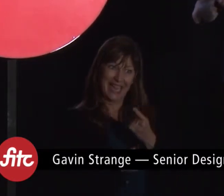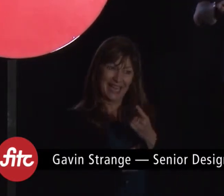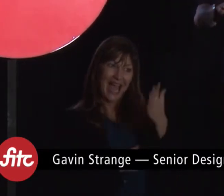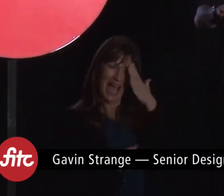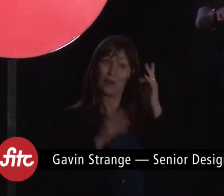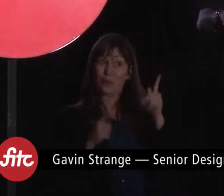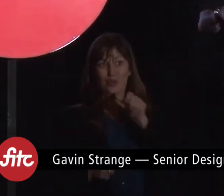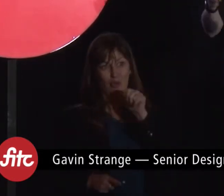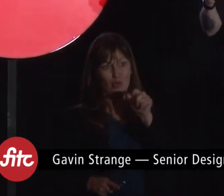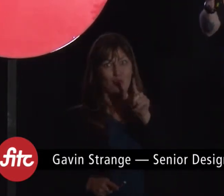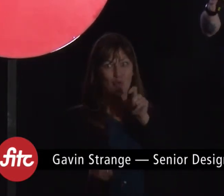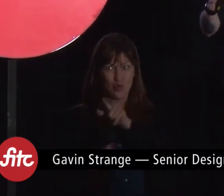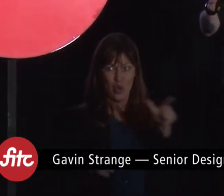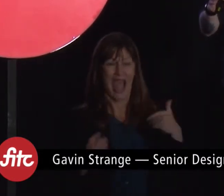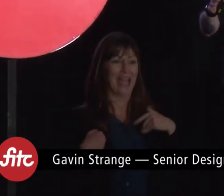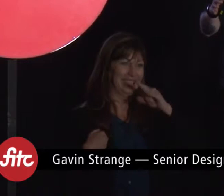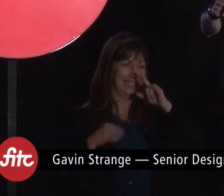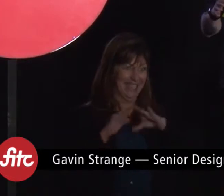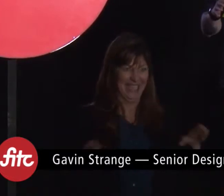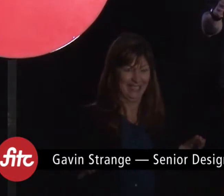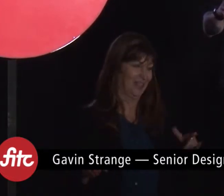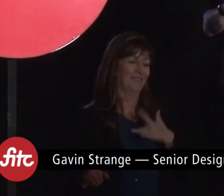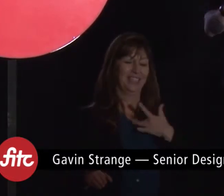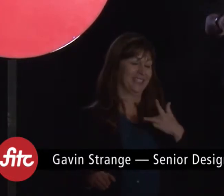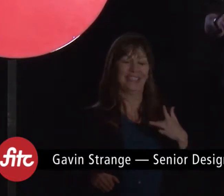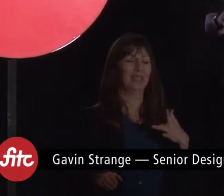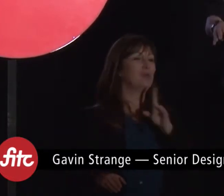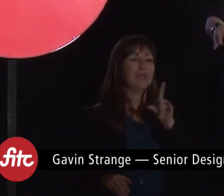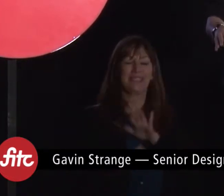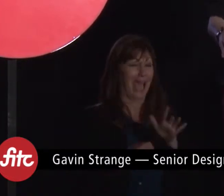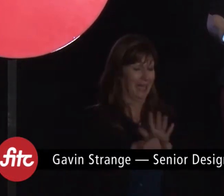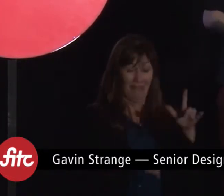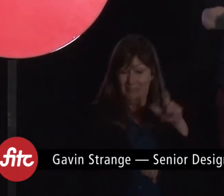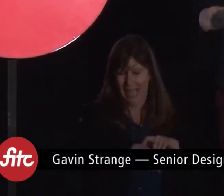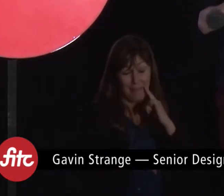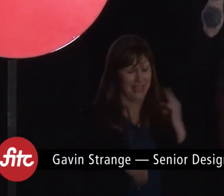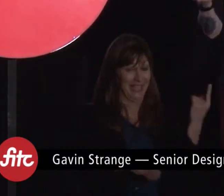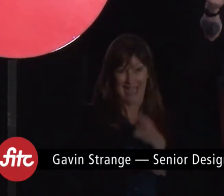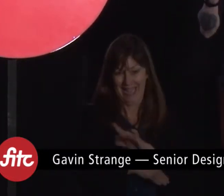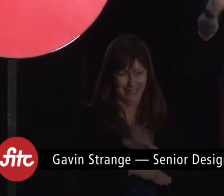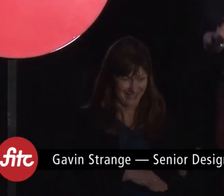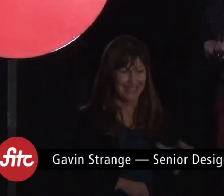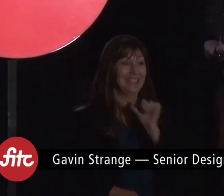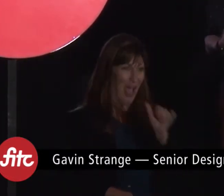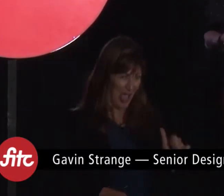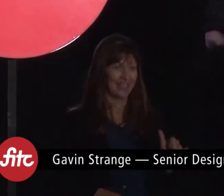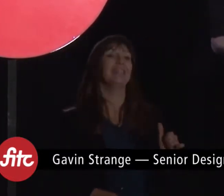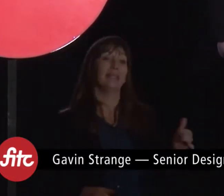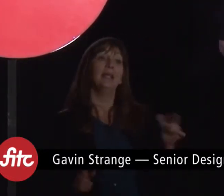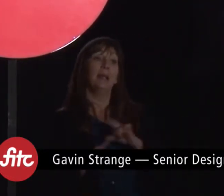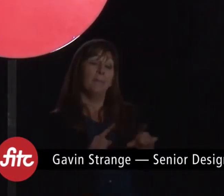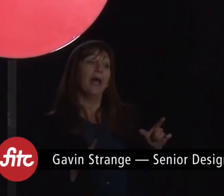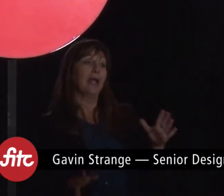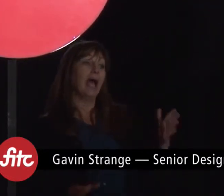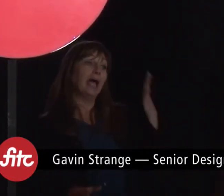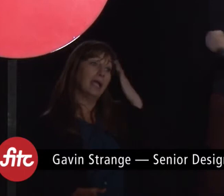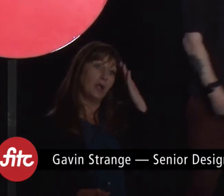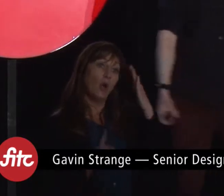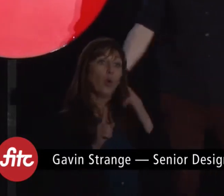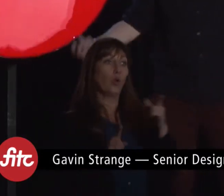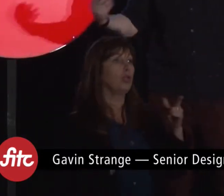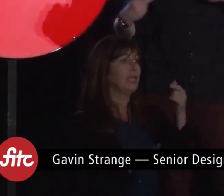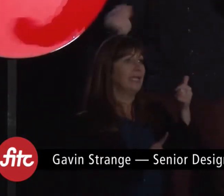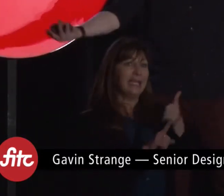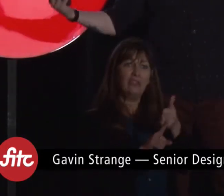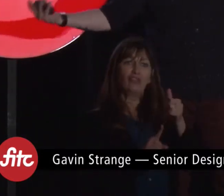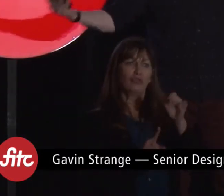kids is looking at me right now going, there's not. There's really not. And I know, again, there's a caveat of everyone's